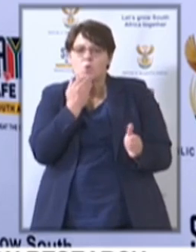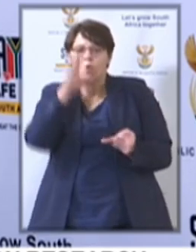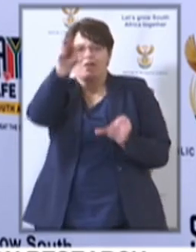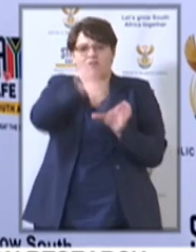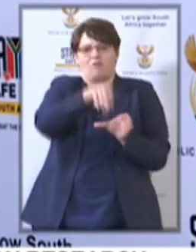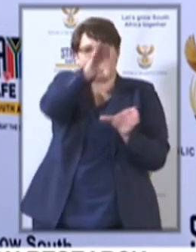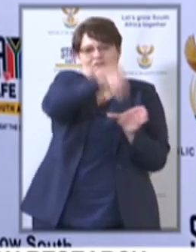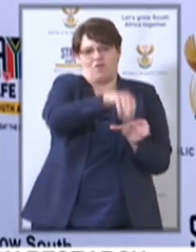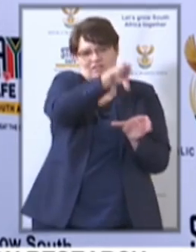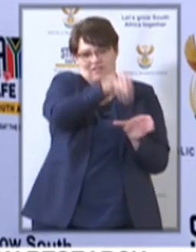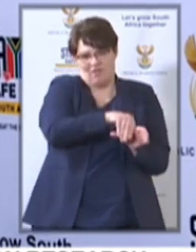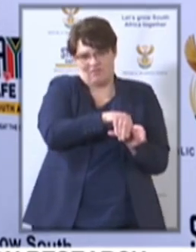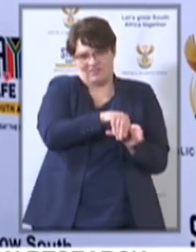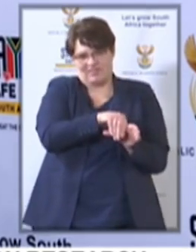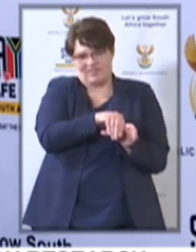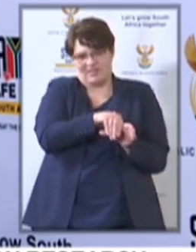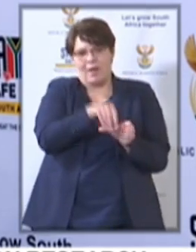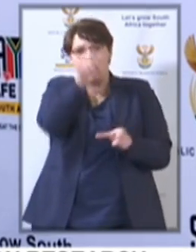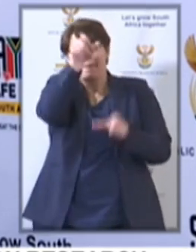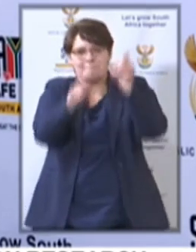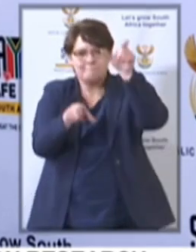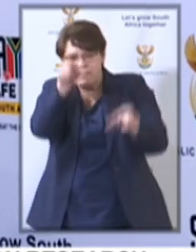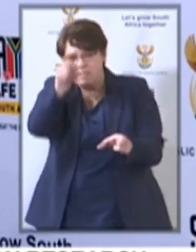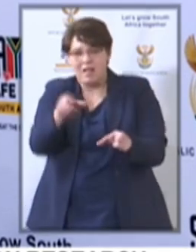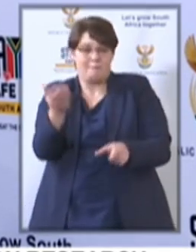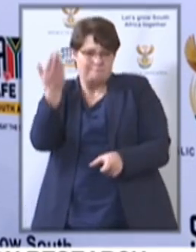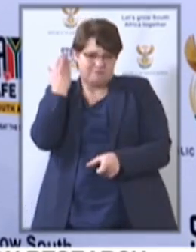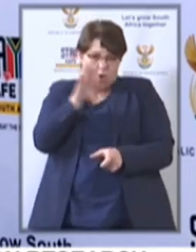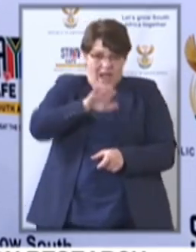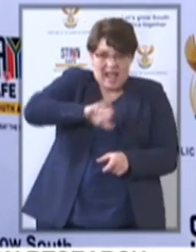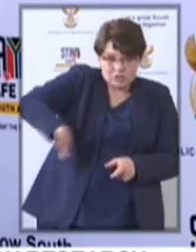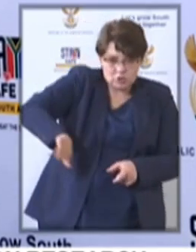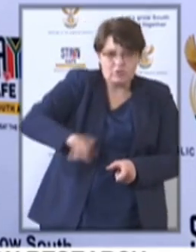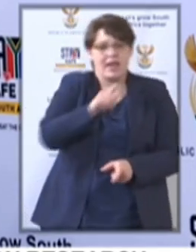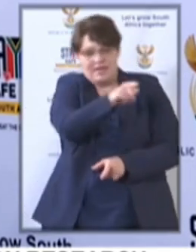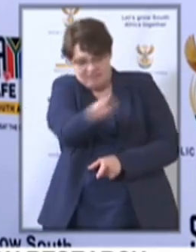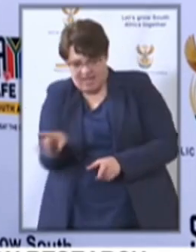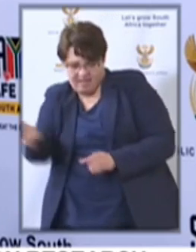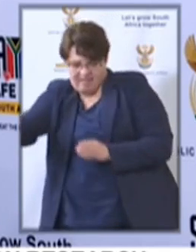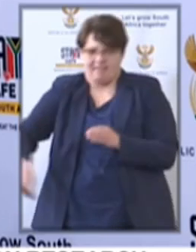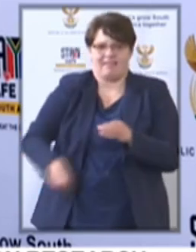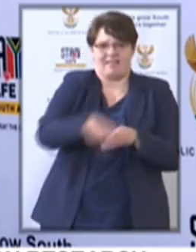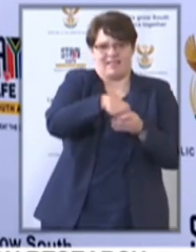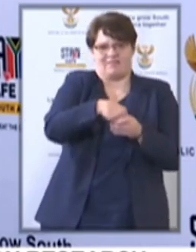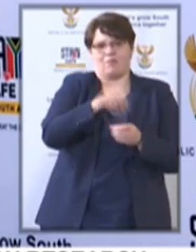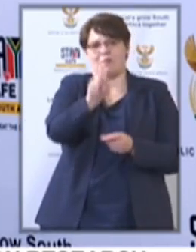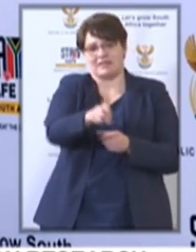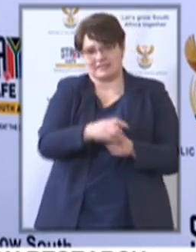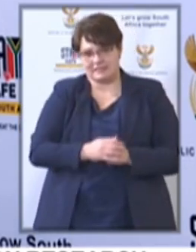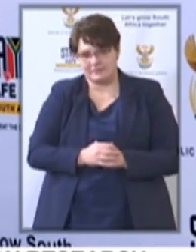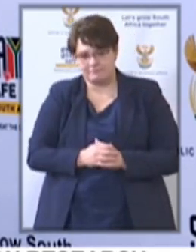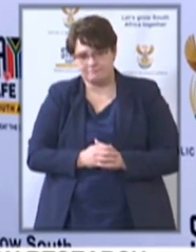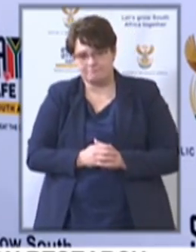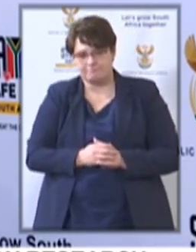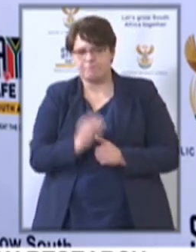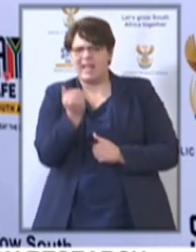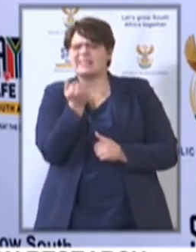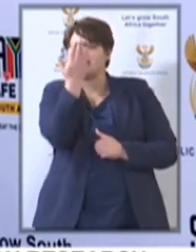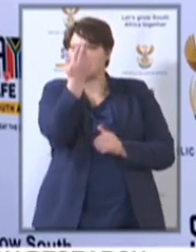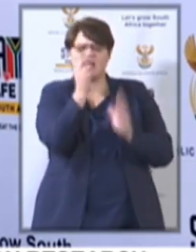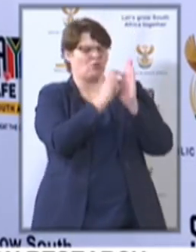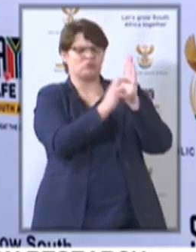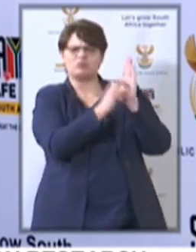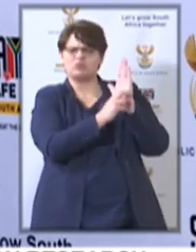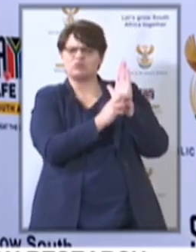participation of South Africans who have been excluded thus far. In addition to the tender requirements and